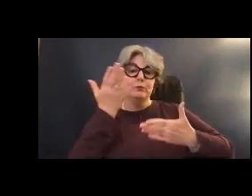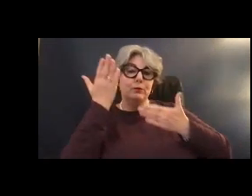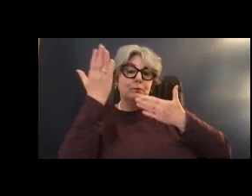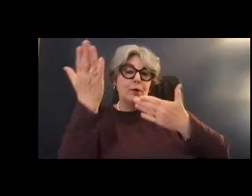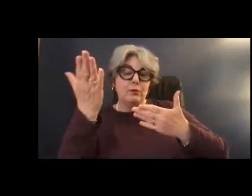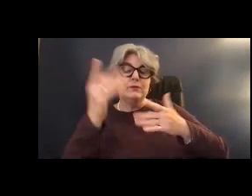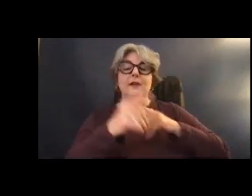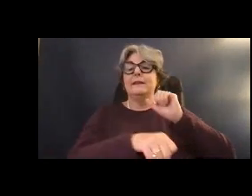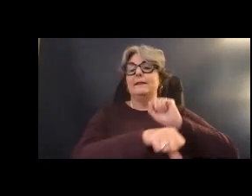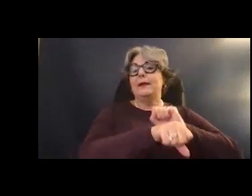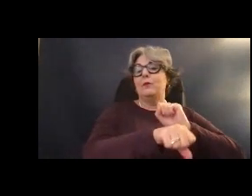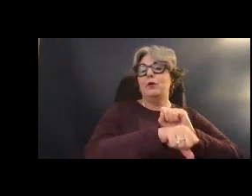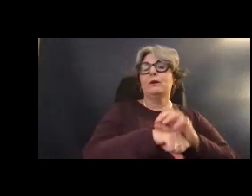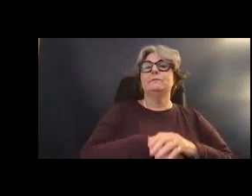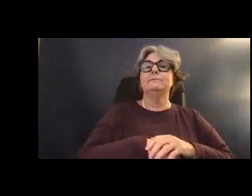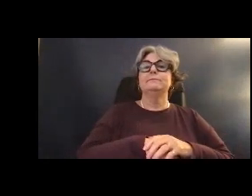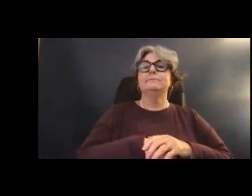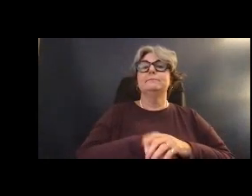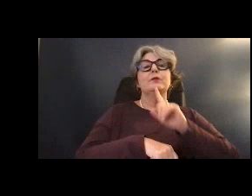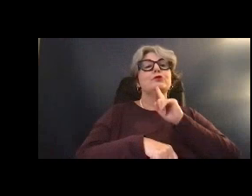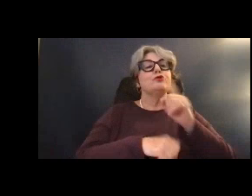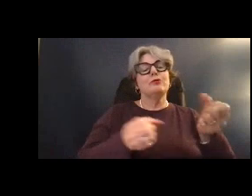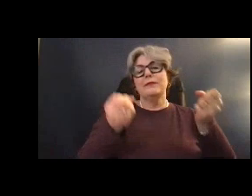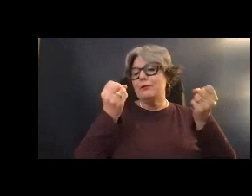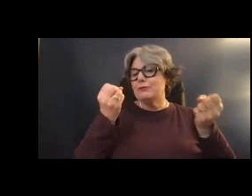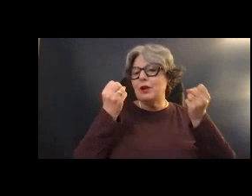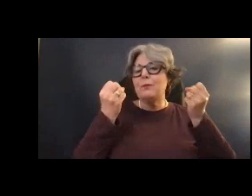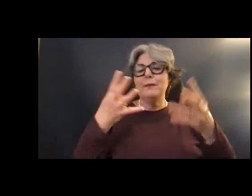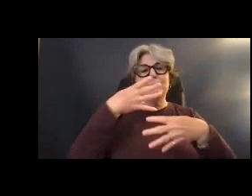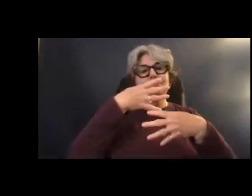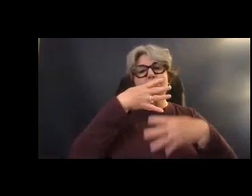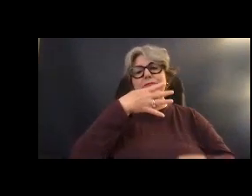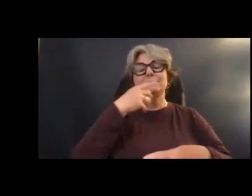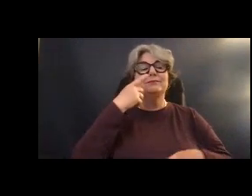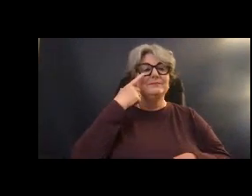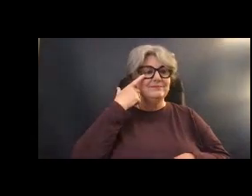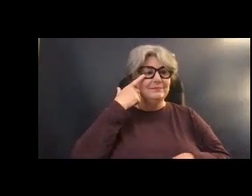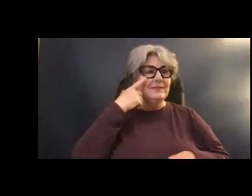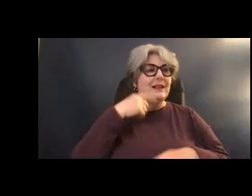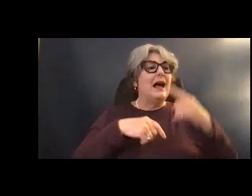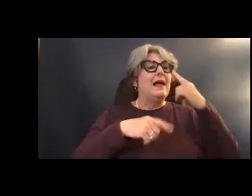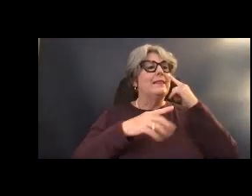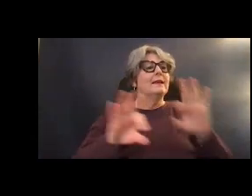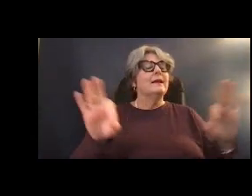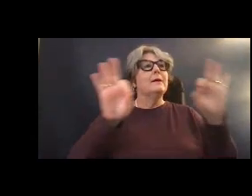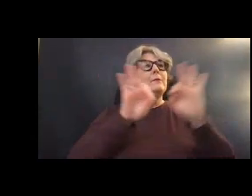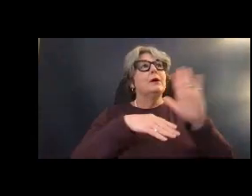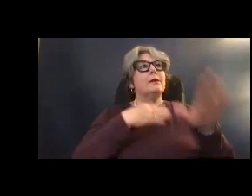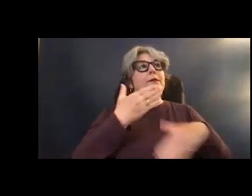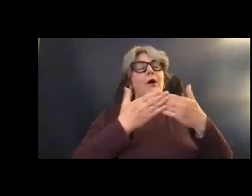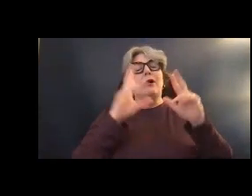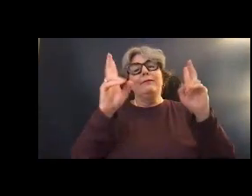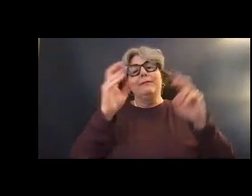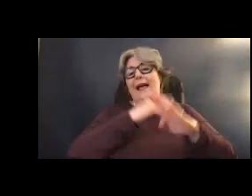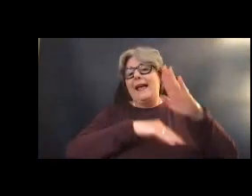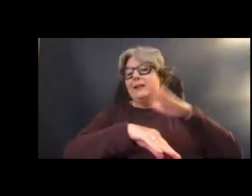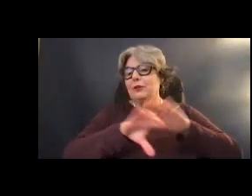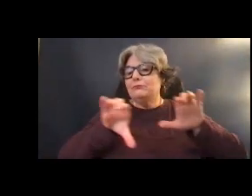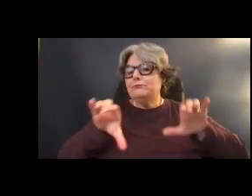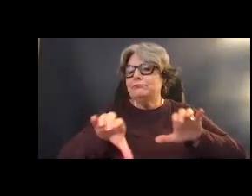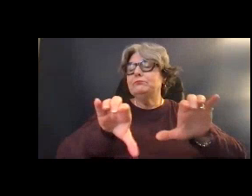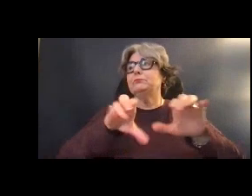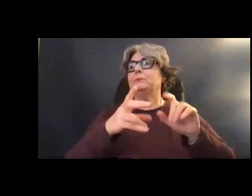on? Sure. There are just so many. I know. And some of them, I think the key is that they're all hands-on, whether